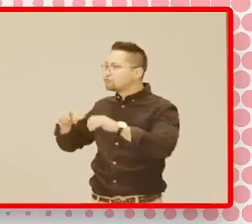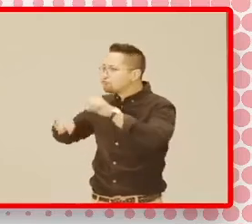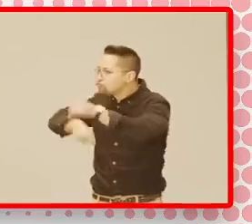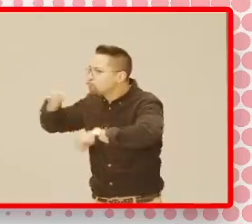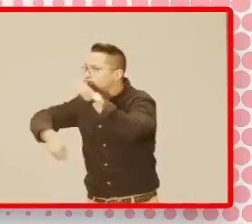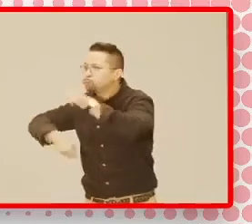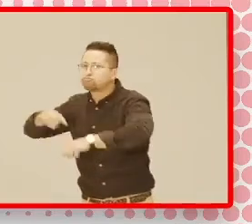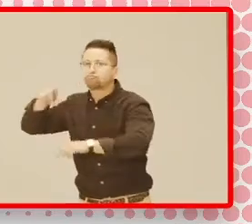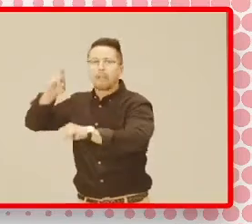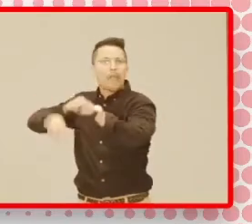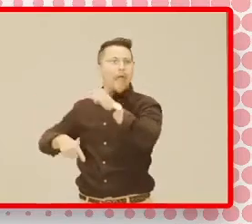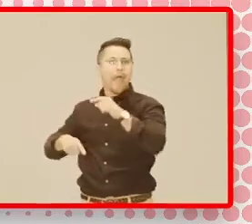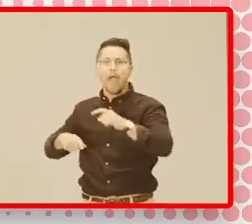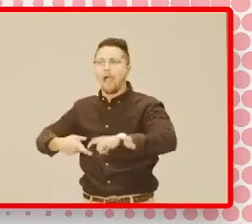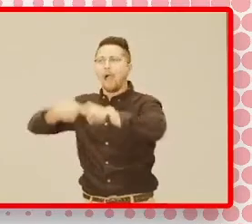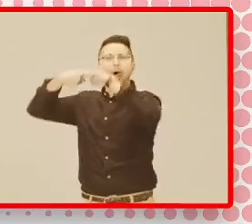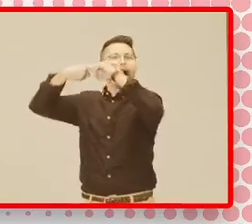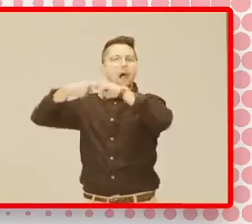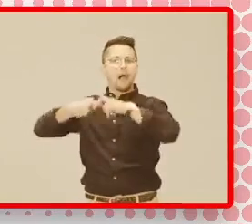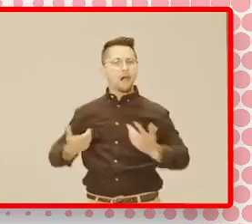Everyone said, let's wait.